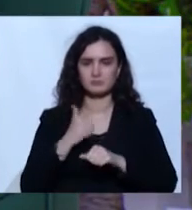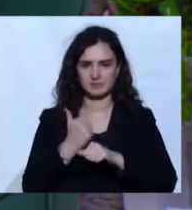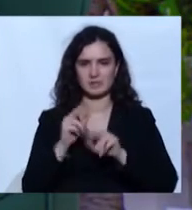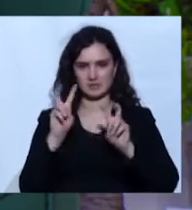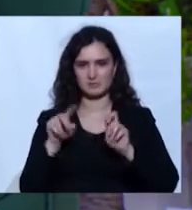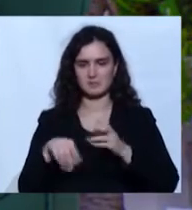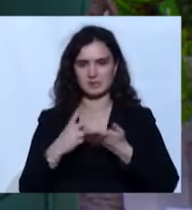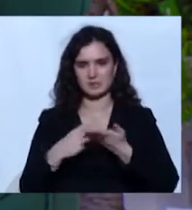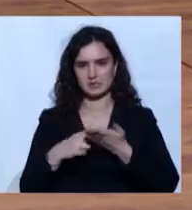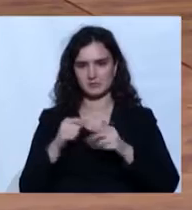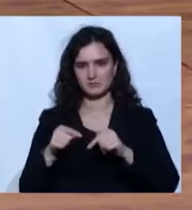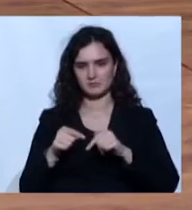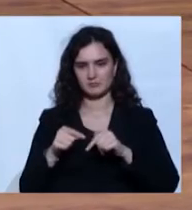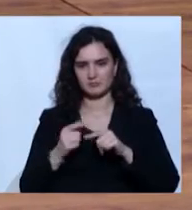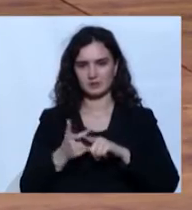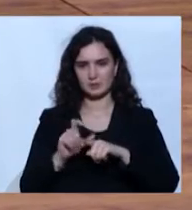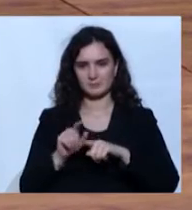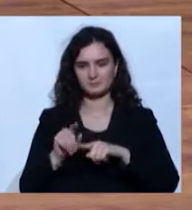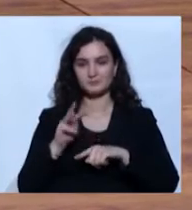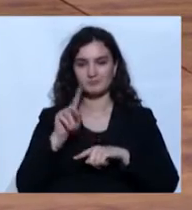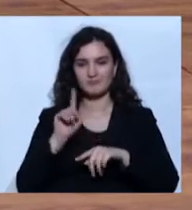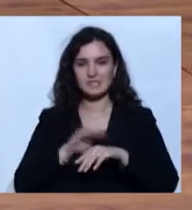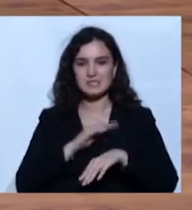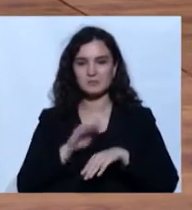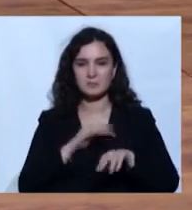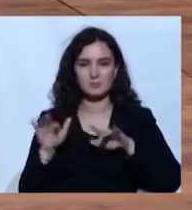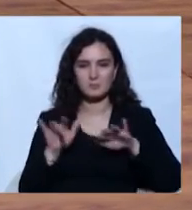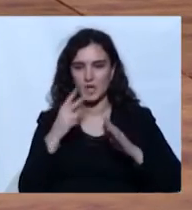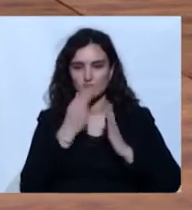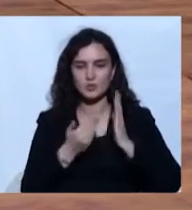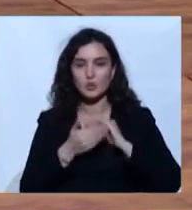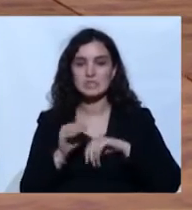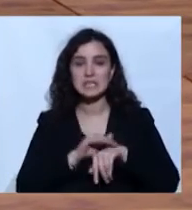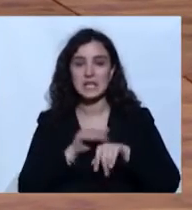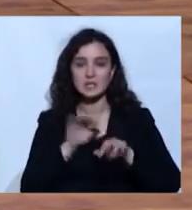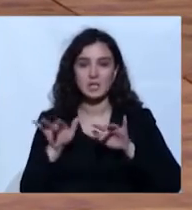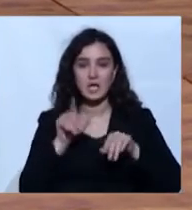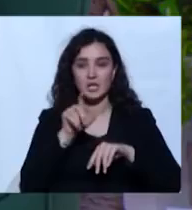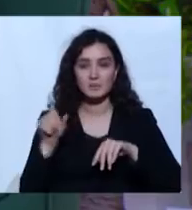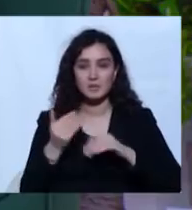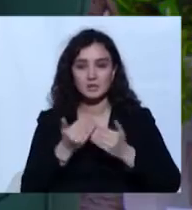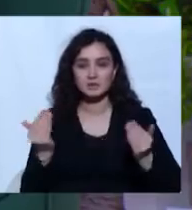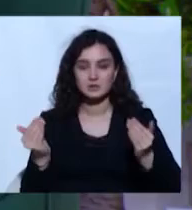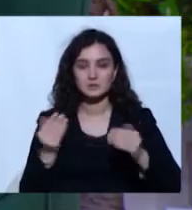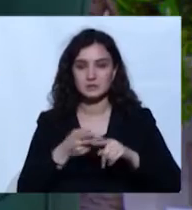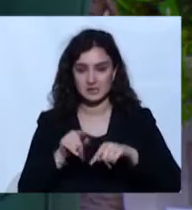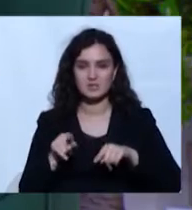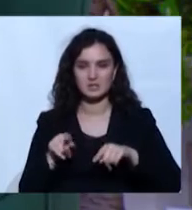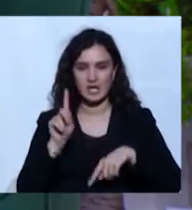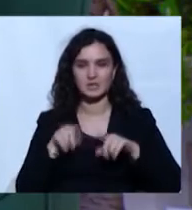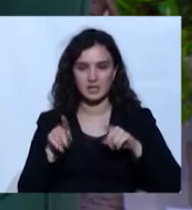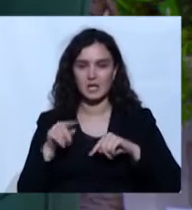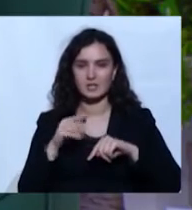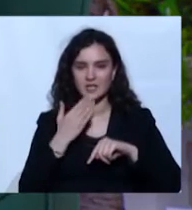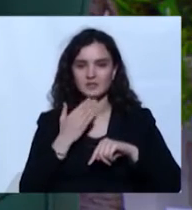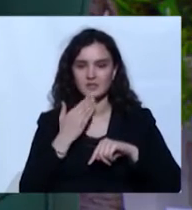of this book, which is mercy, showing mercy to others. Because you're right, sometimes it's